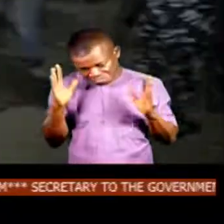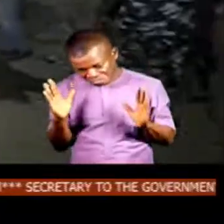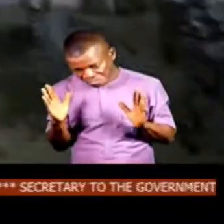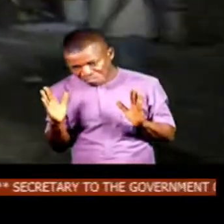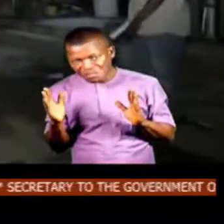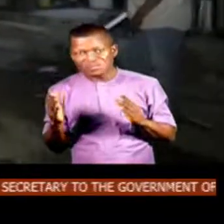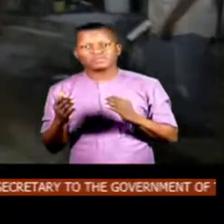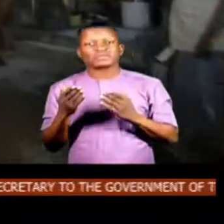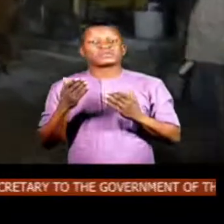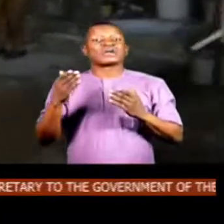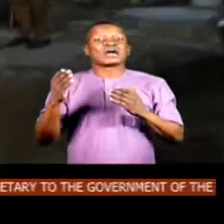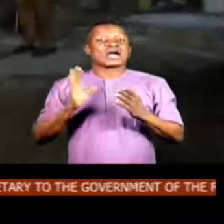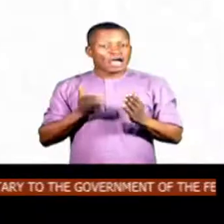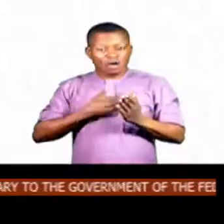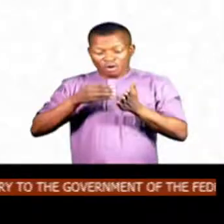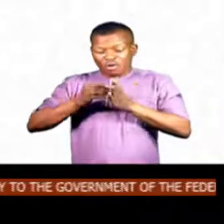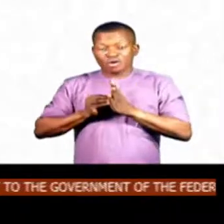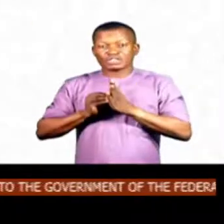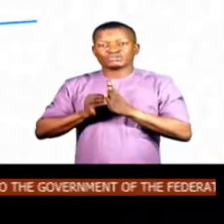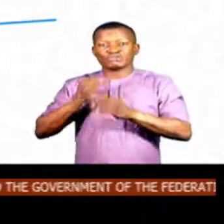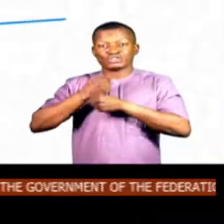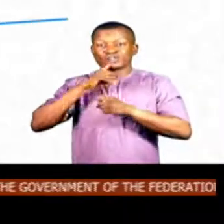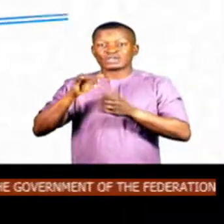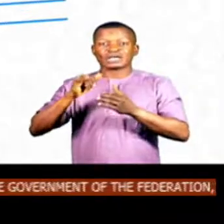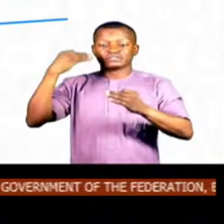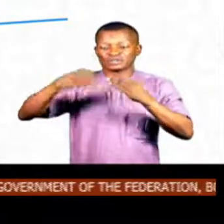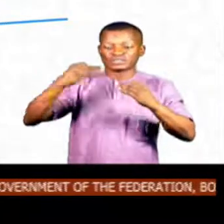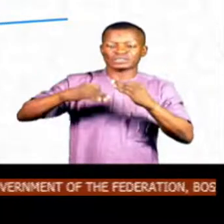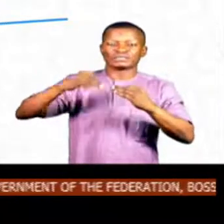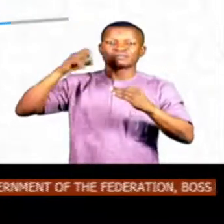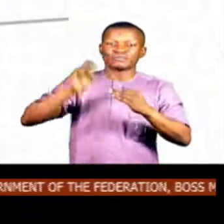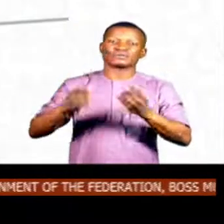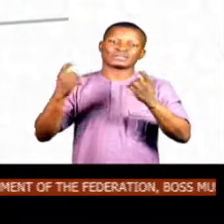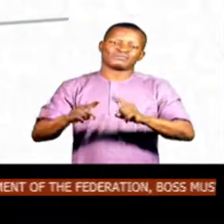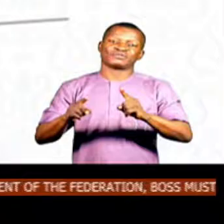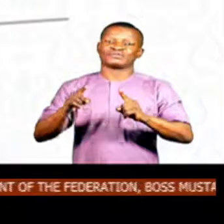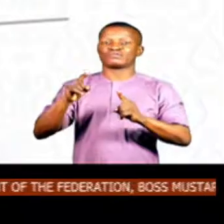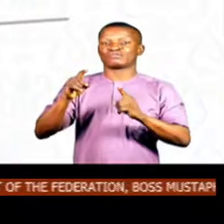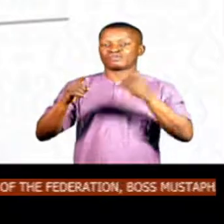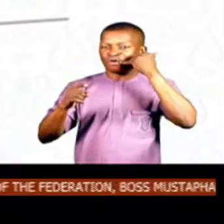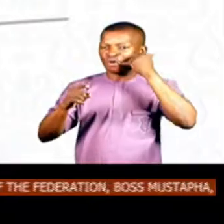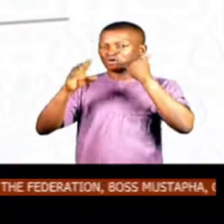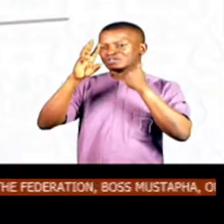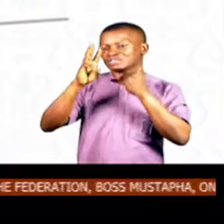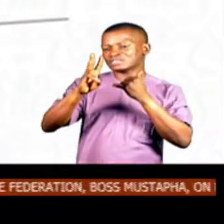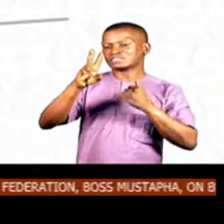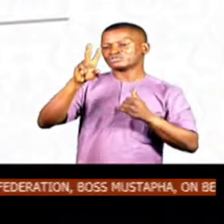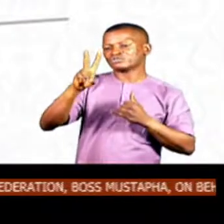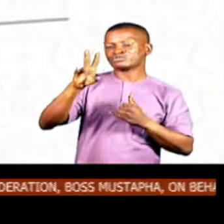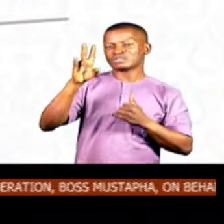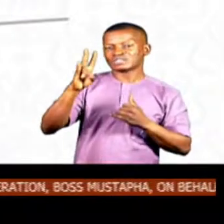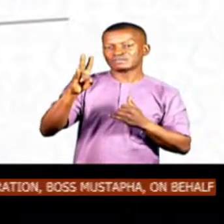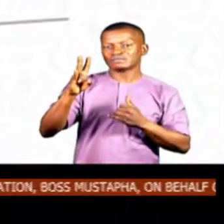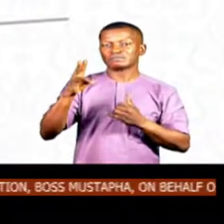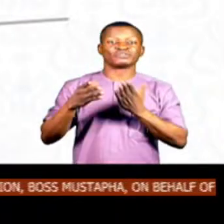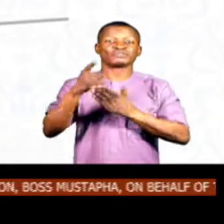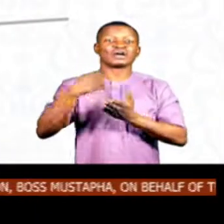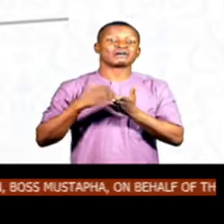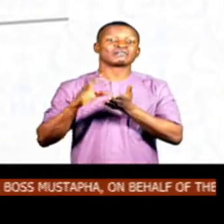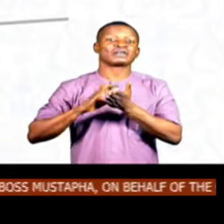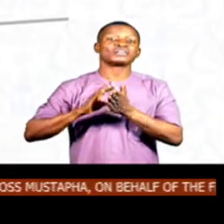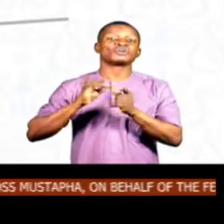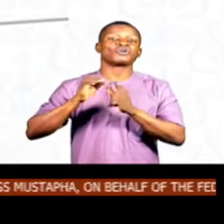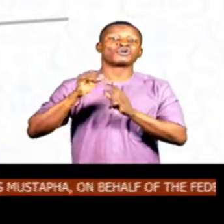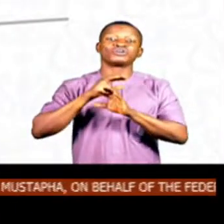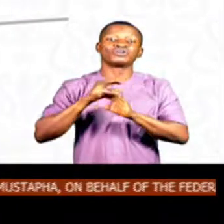bother. Our own is that let justice be served. 627 is a short code that anybody, whether you have credit or